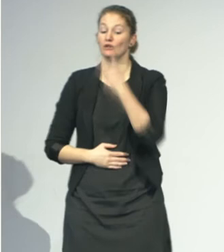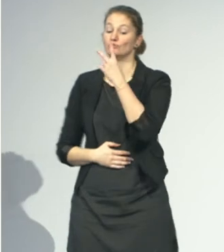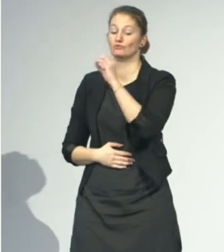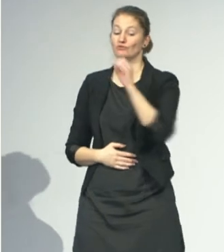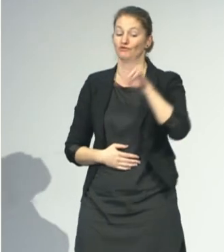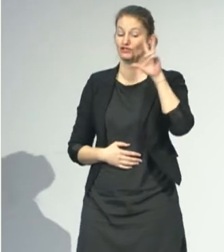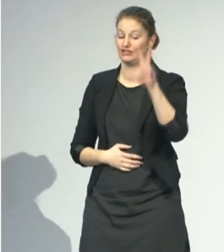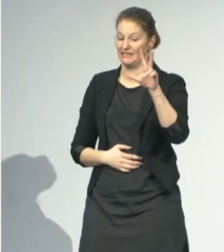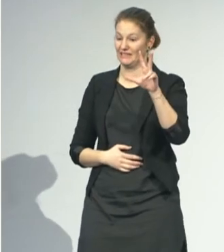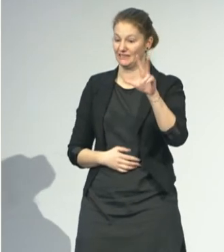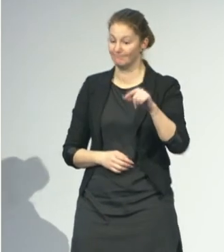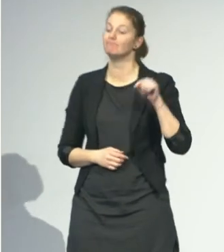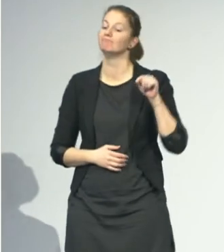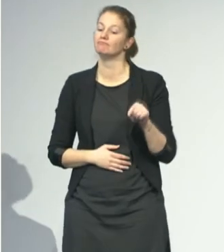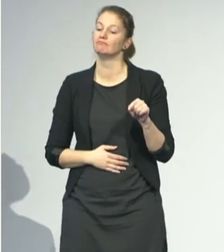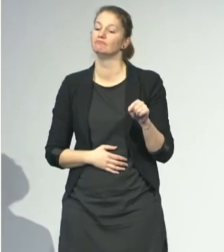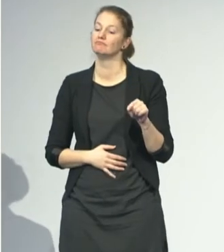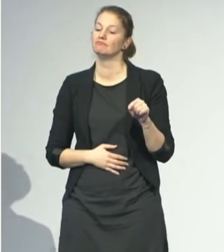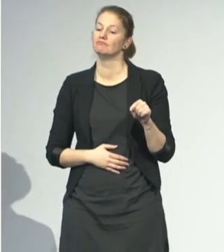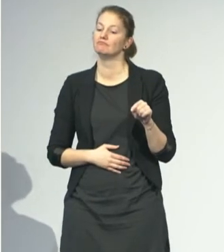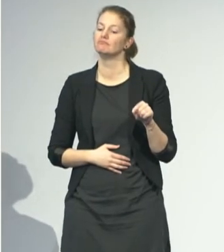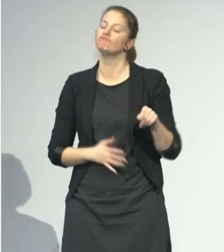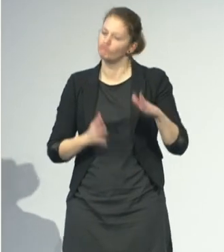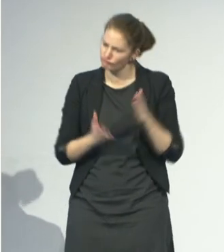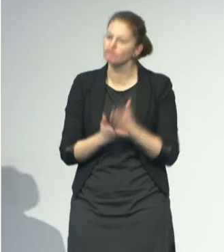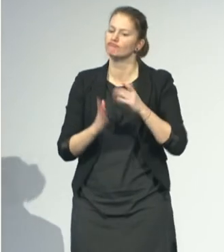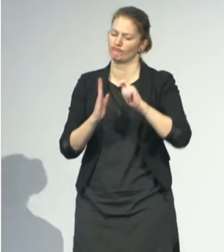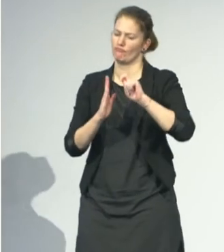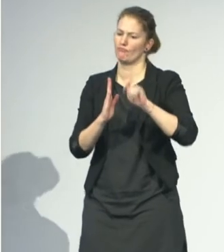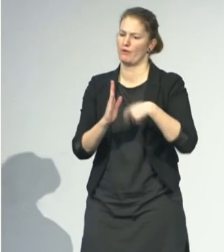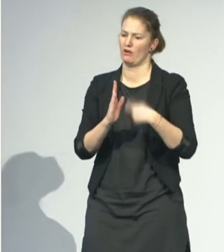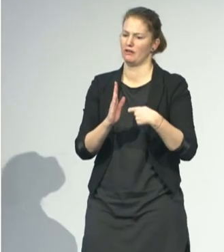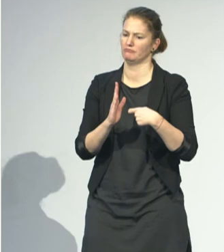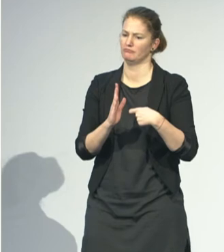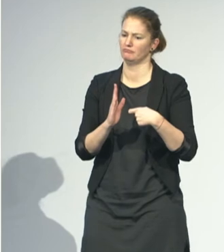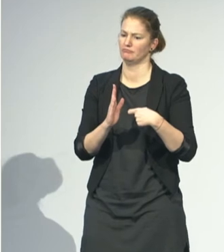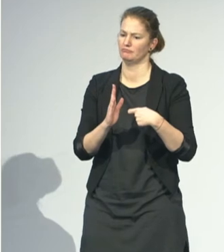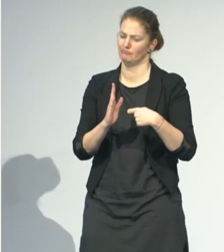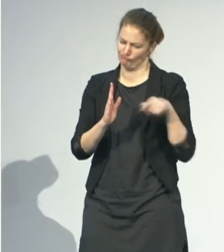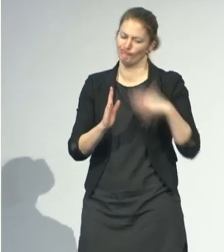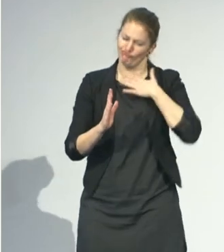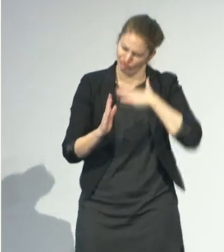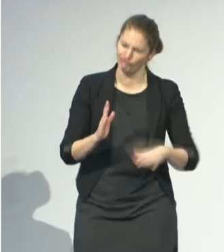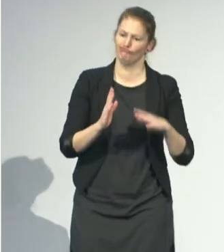talk about inclusion through the theater and with total